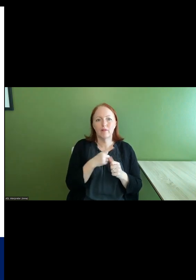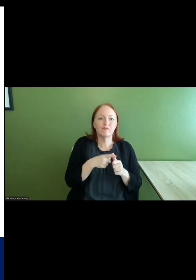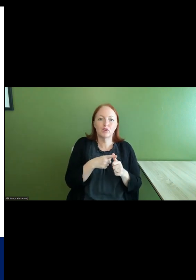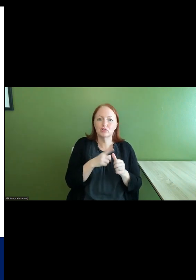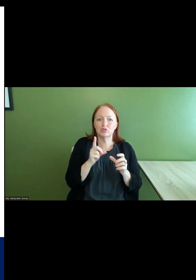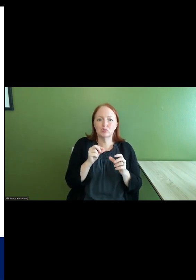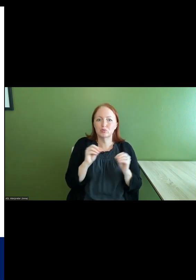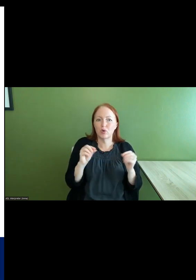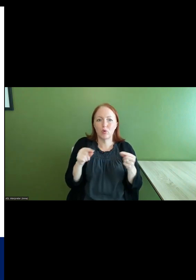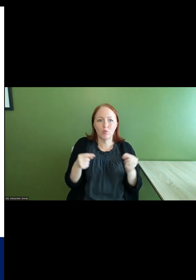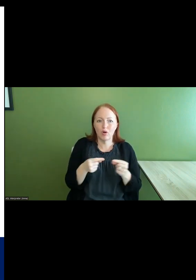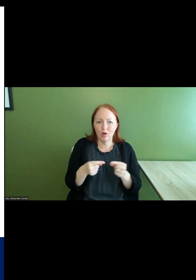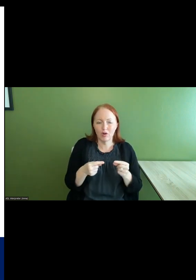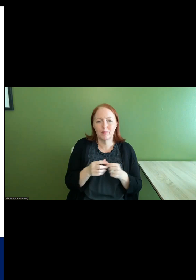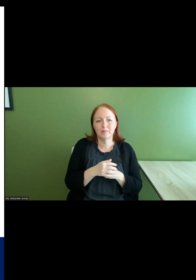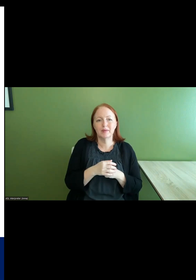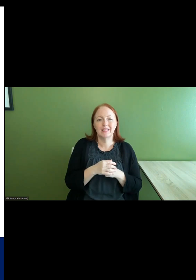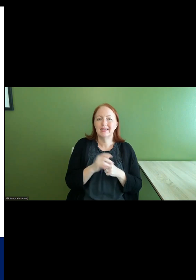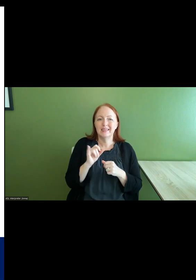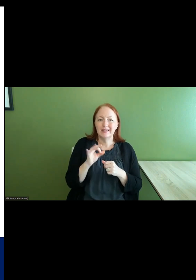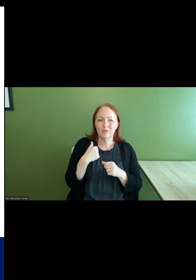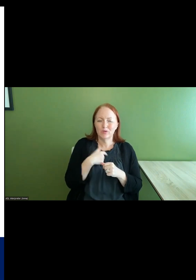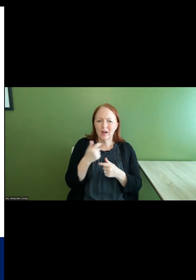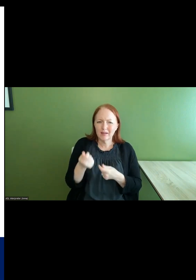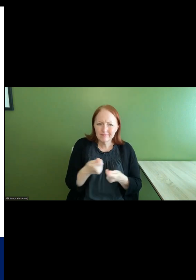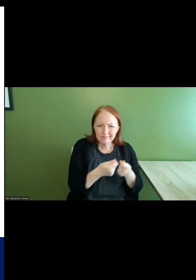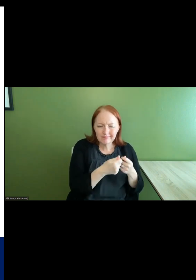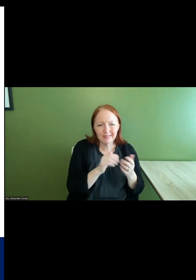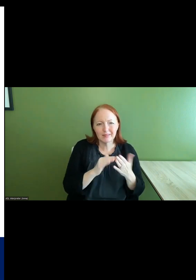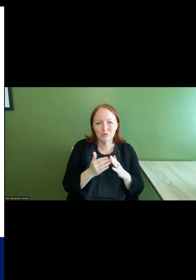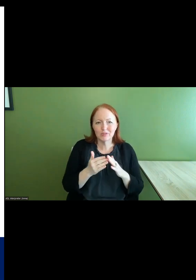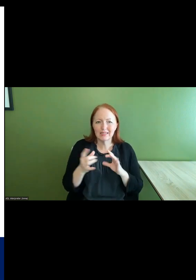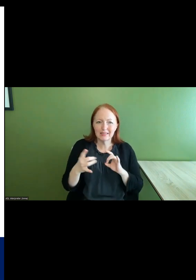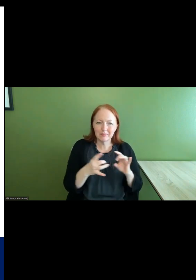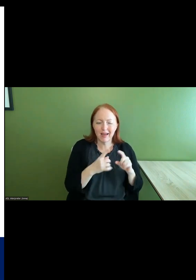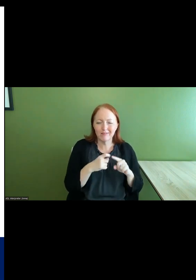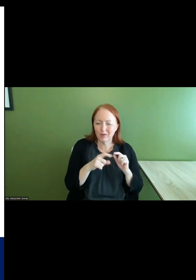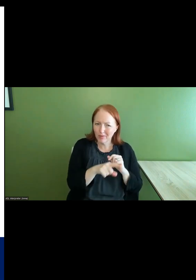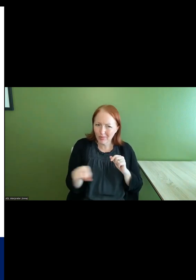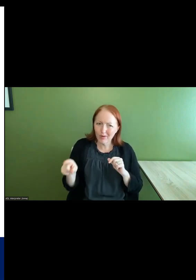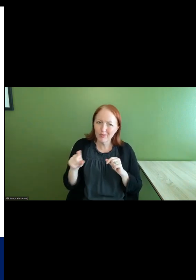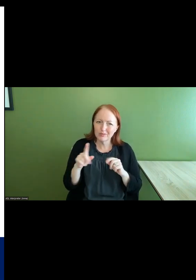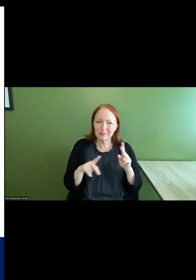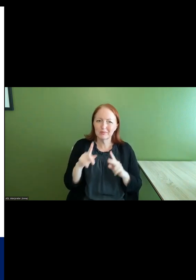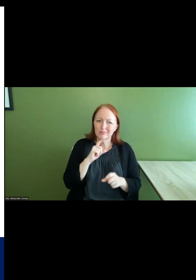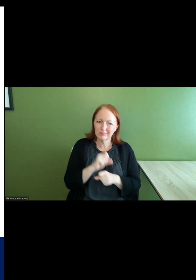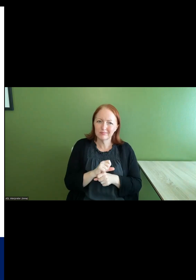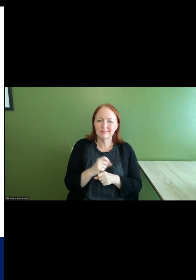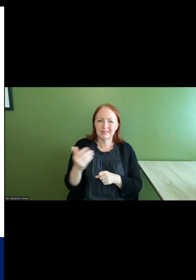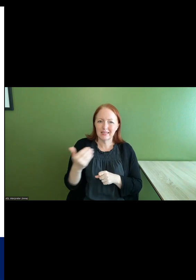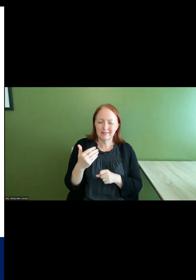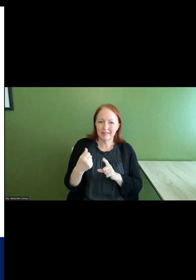no harm. And if we are not getting community input from the folks who are actually